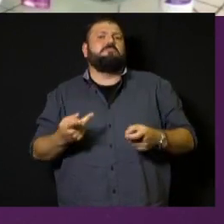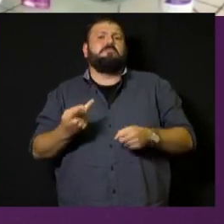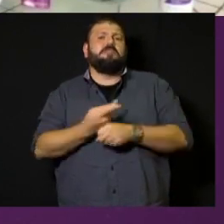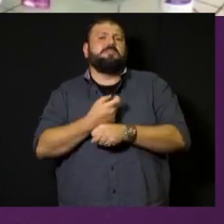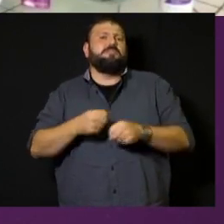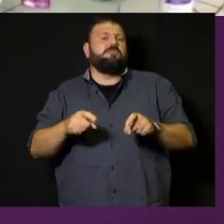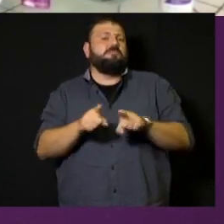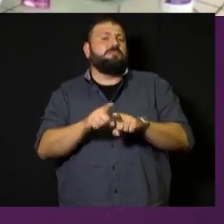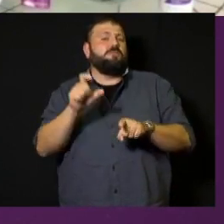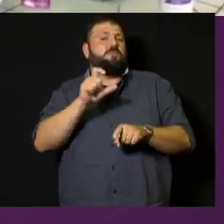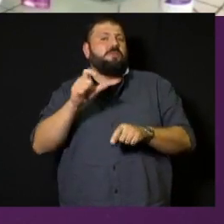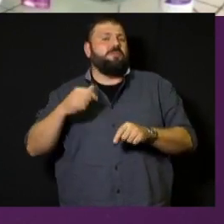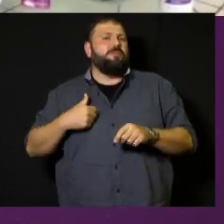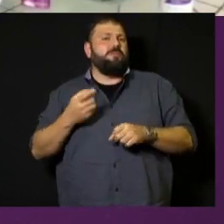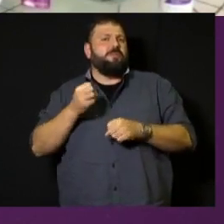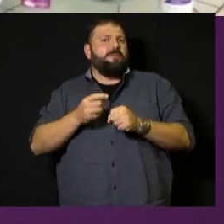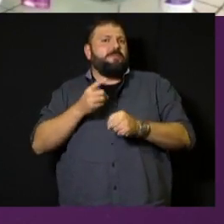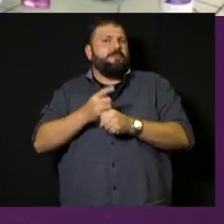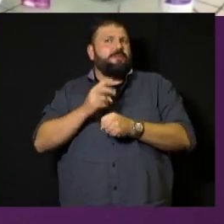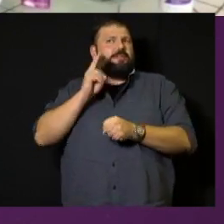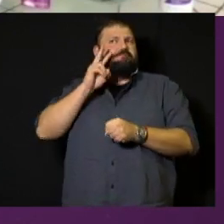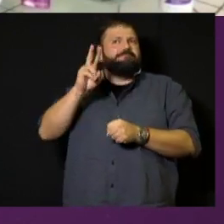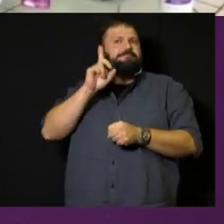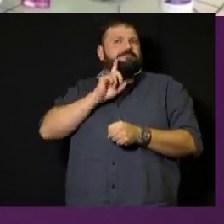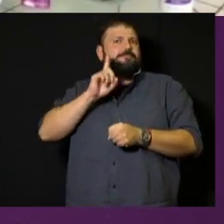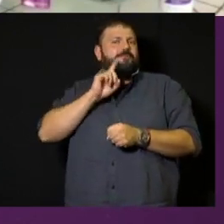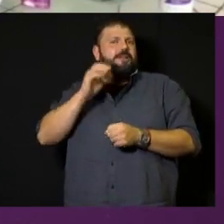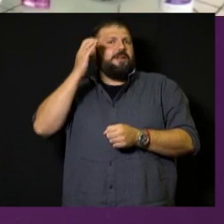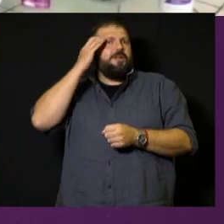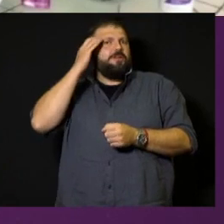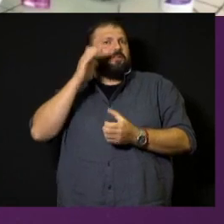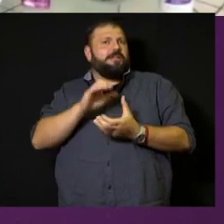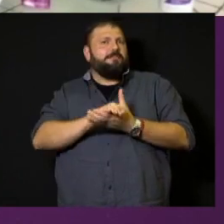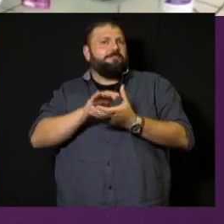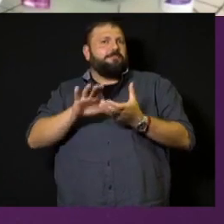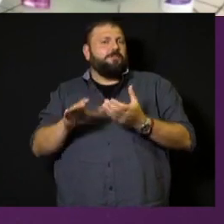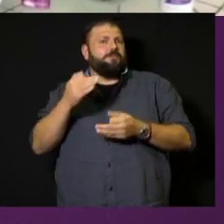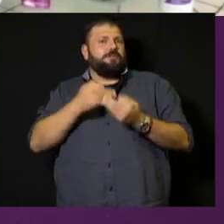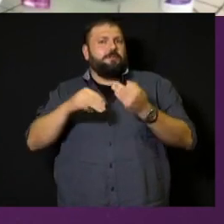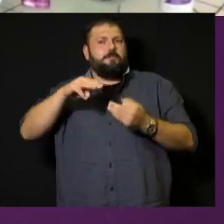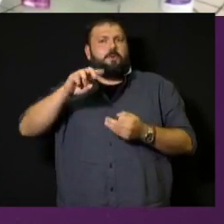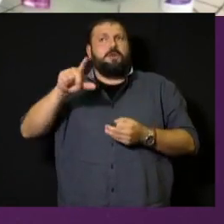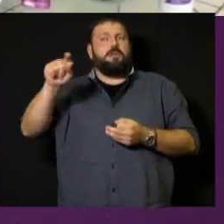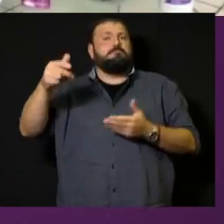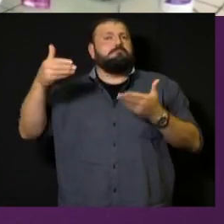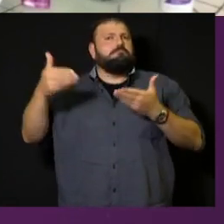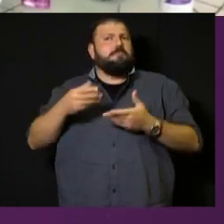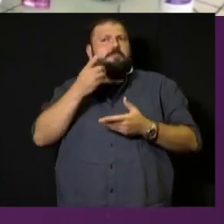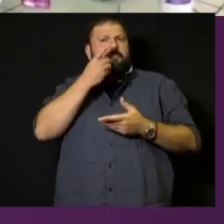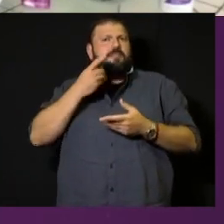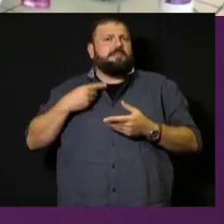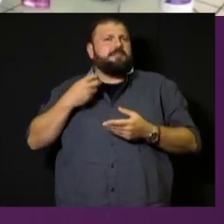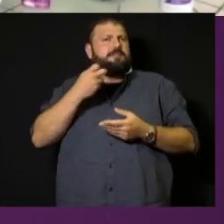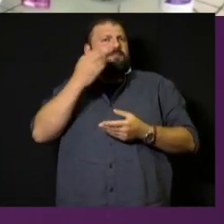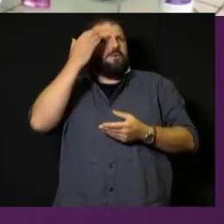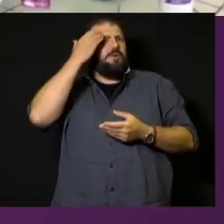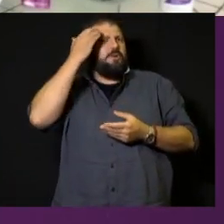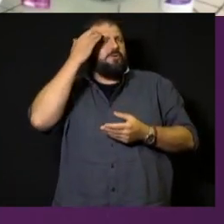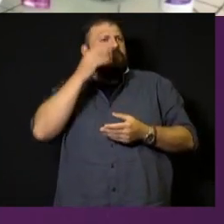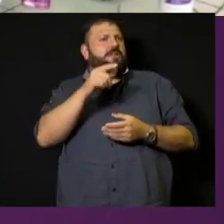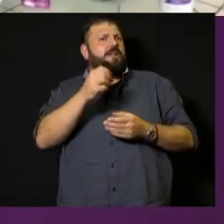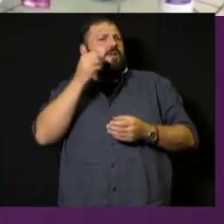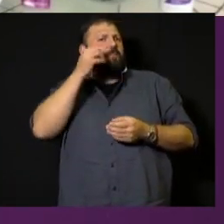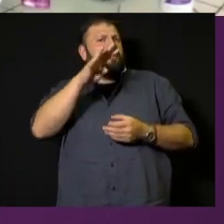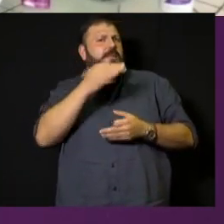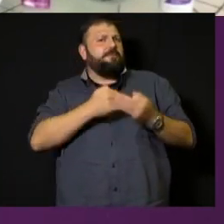The same happened to me. I met my wife Monica. She got me involved in this big company, and at